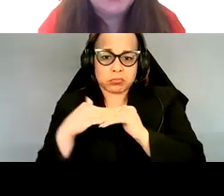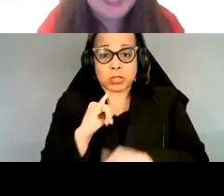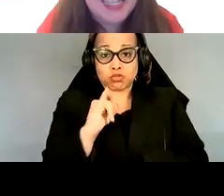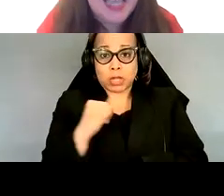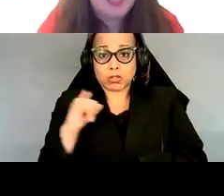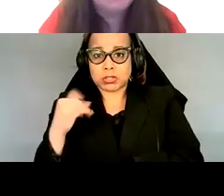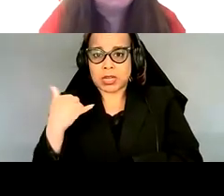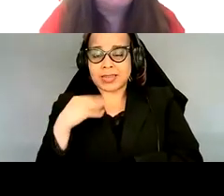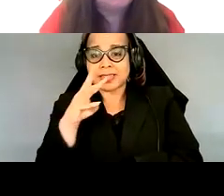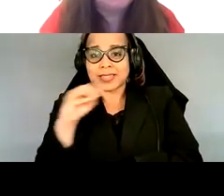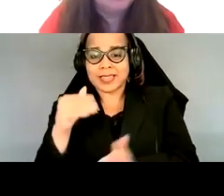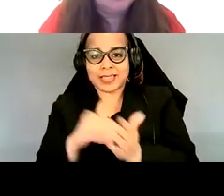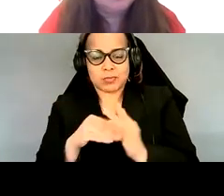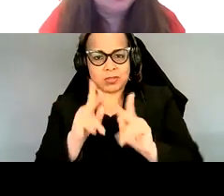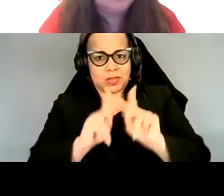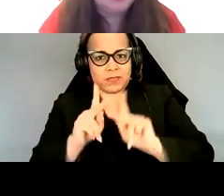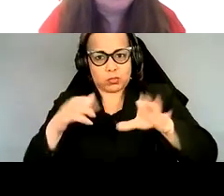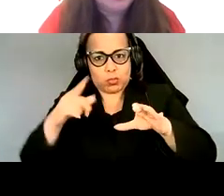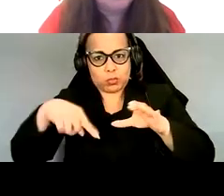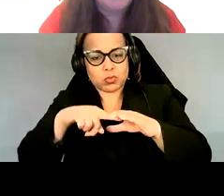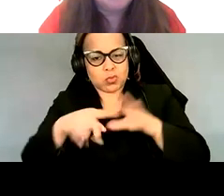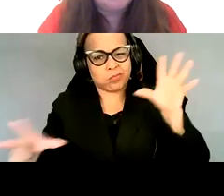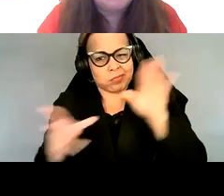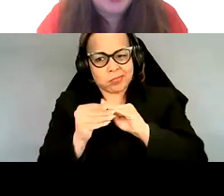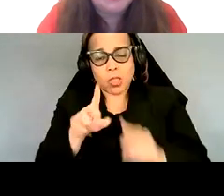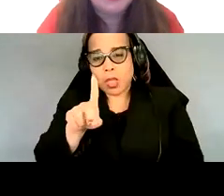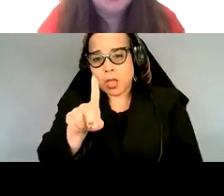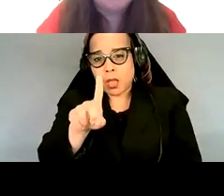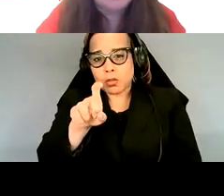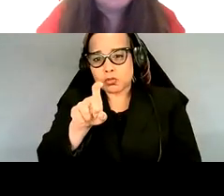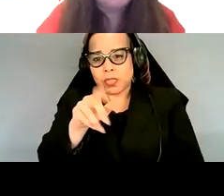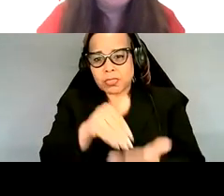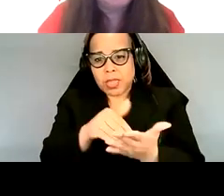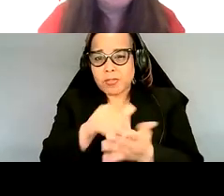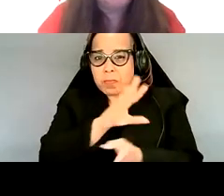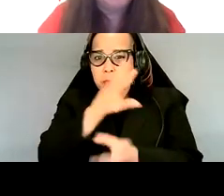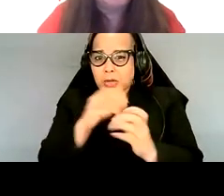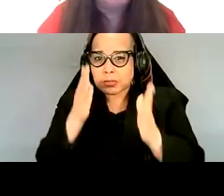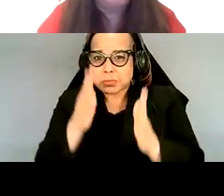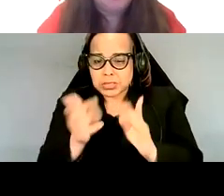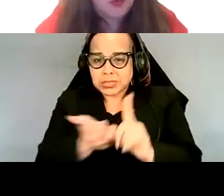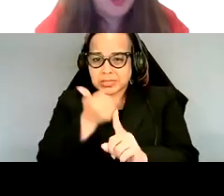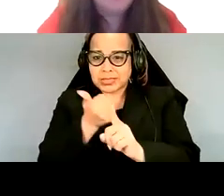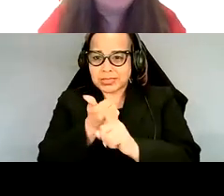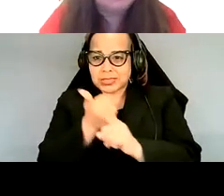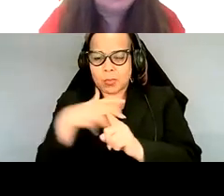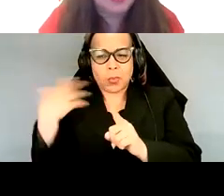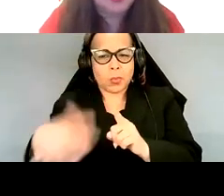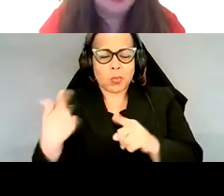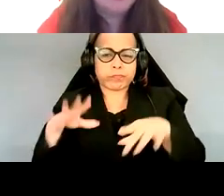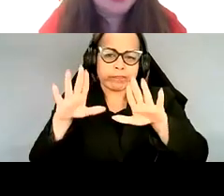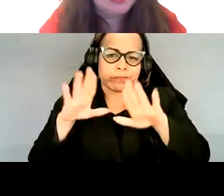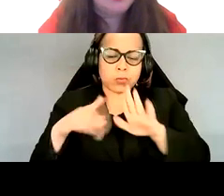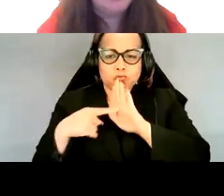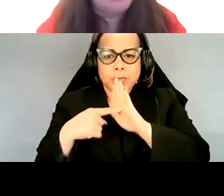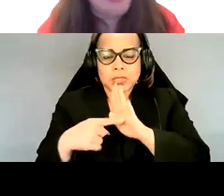had 60,000 individuals. So we're talking altogether 100,000 participants with a great representation